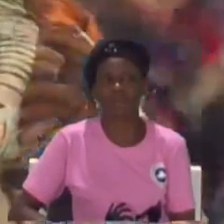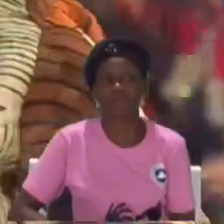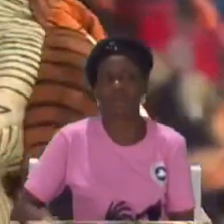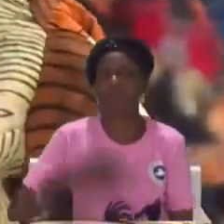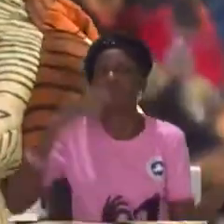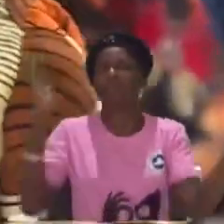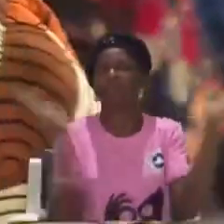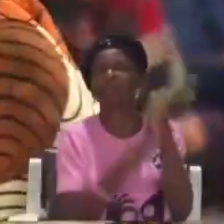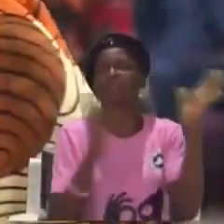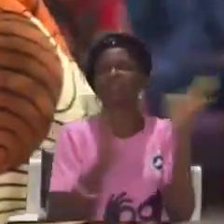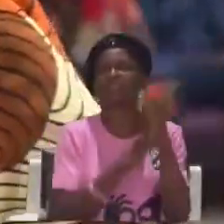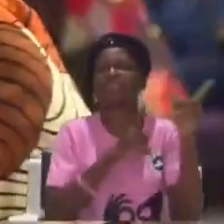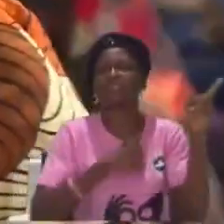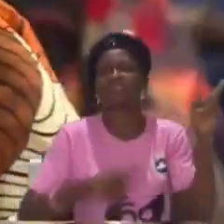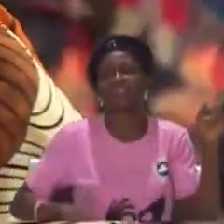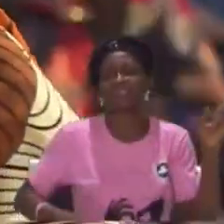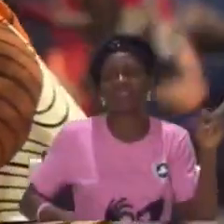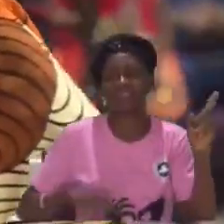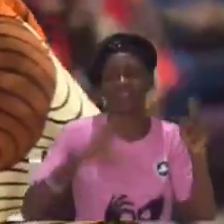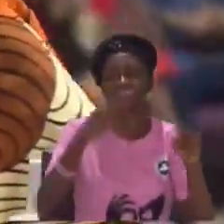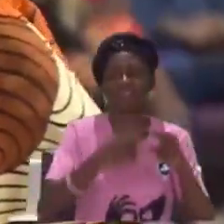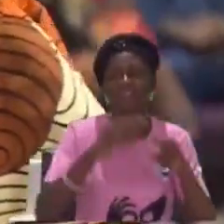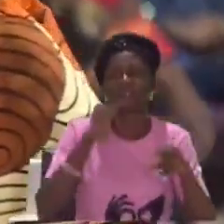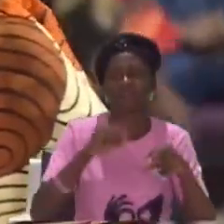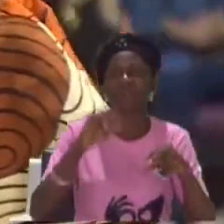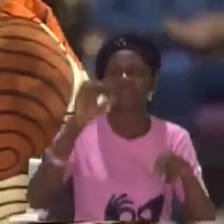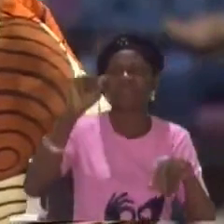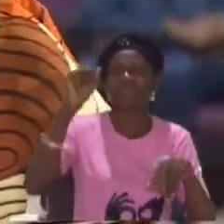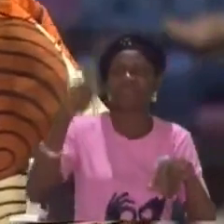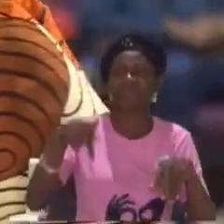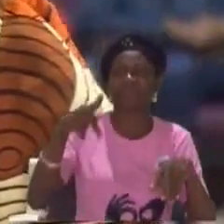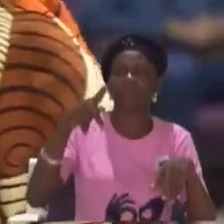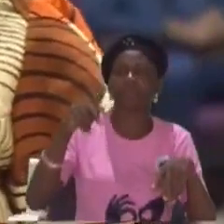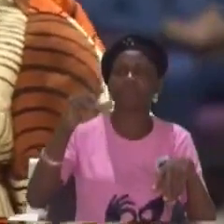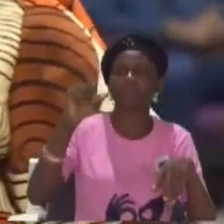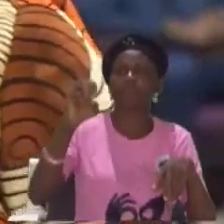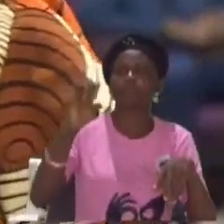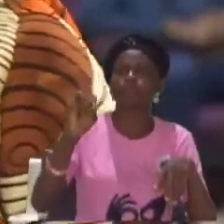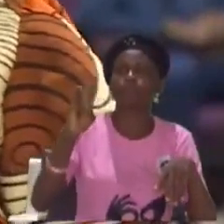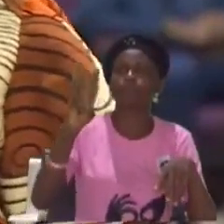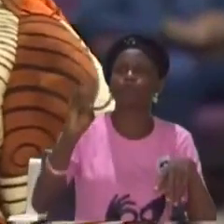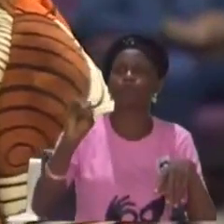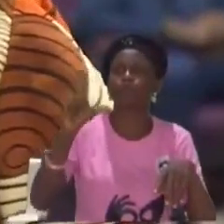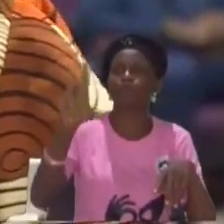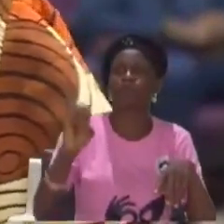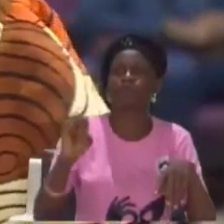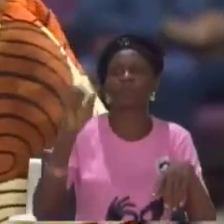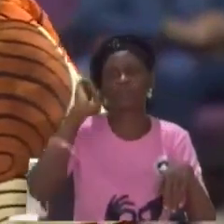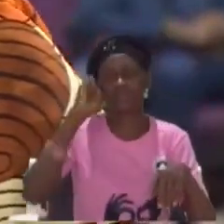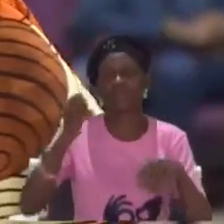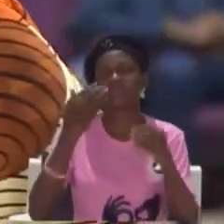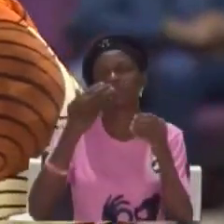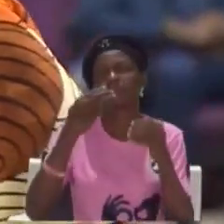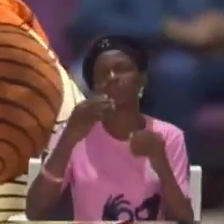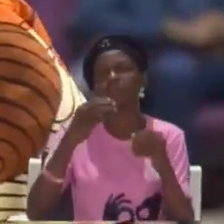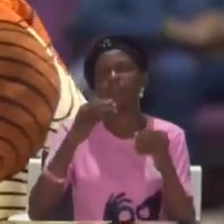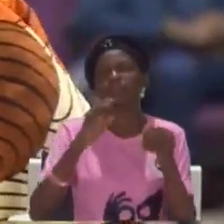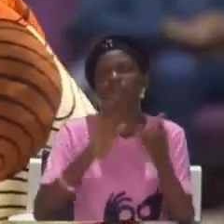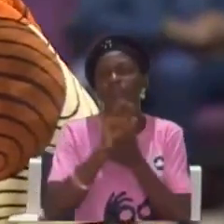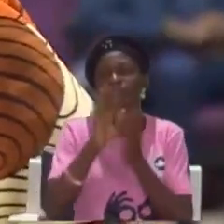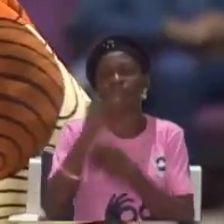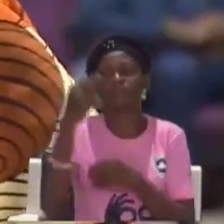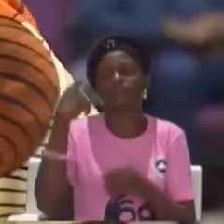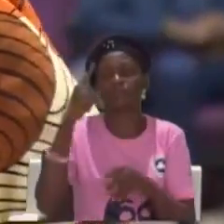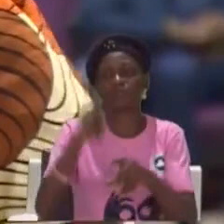Praise the Lord. My name is AP Abosede Showale. I've been trusting God to settle maritally for a